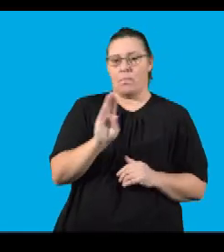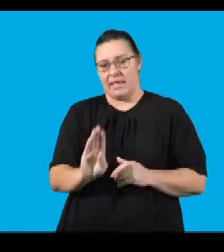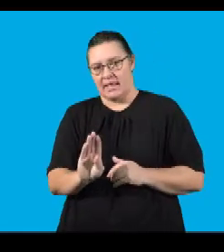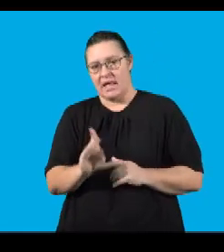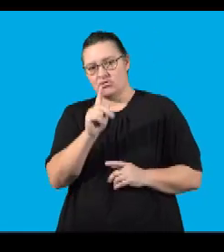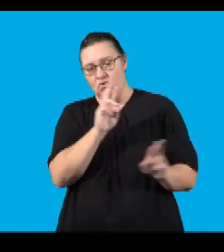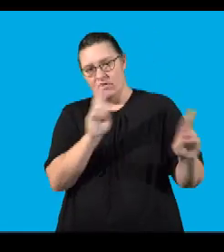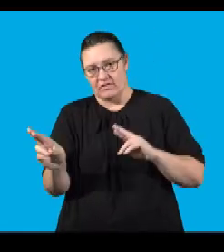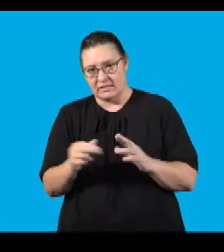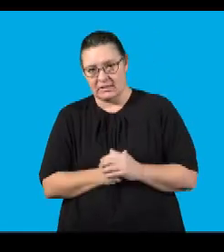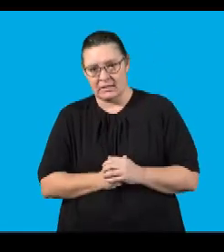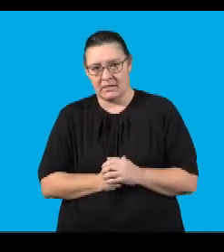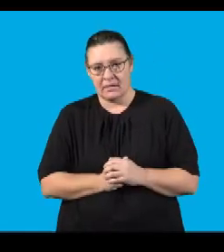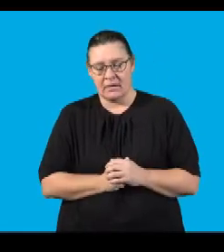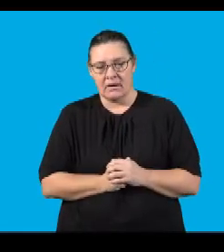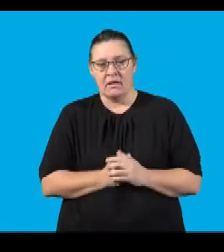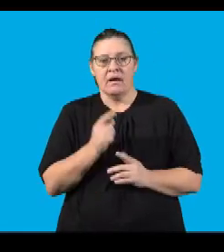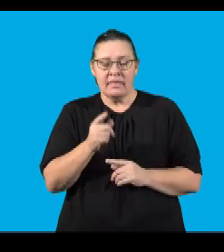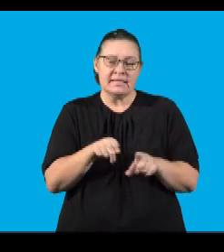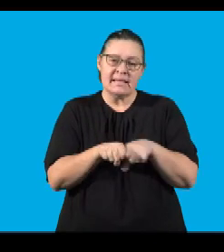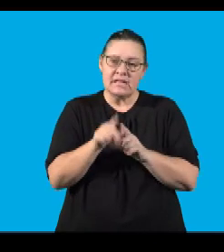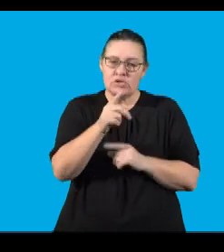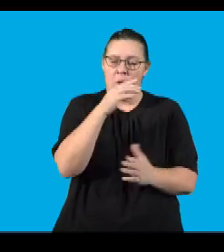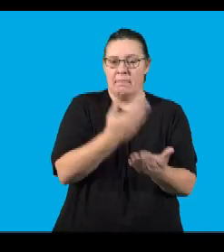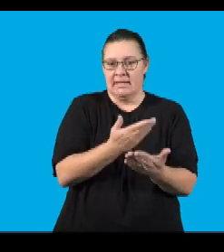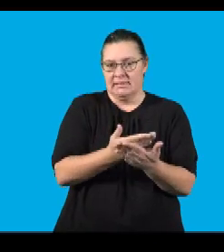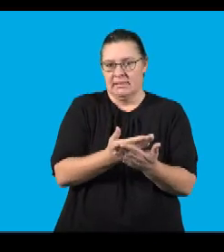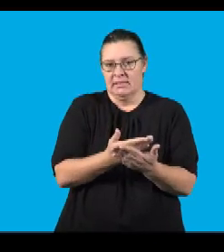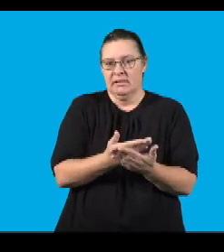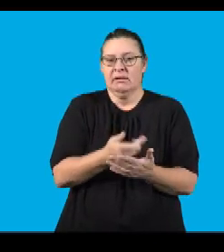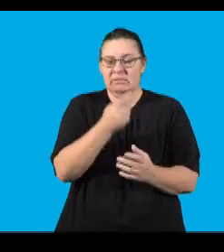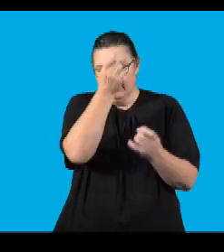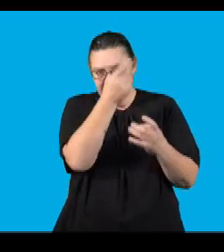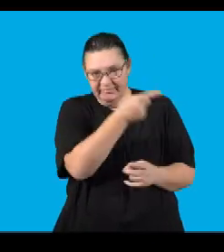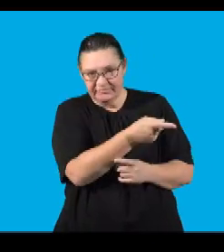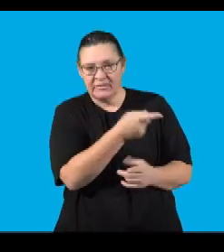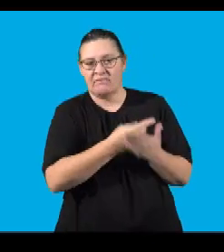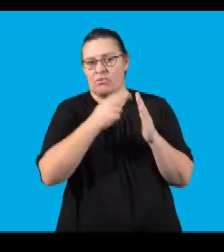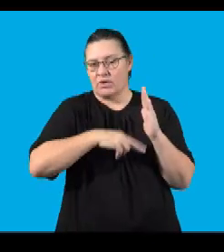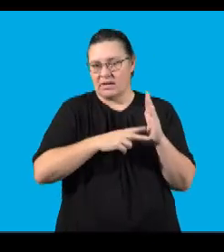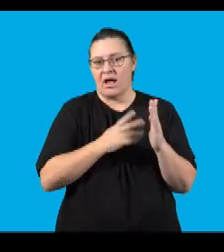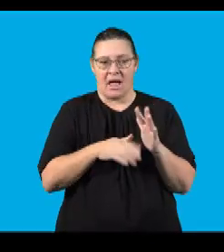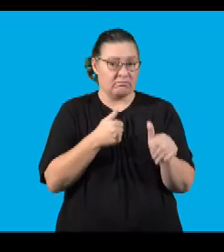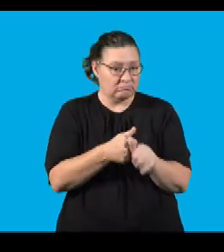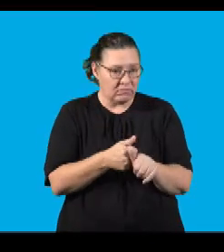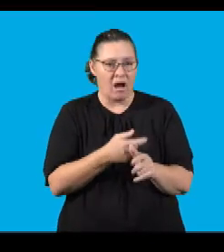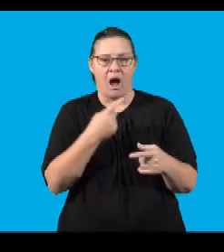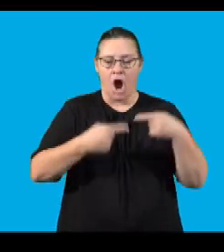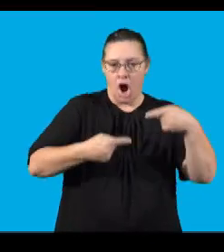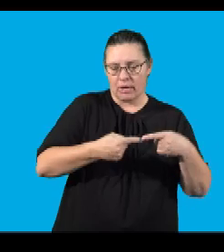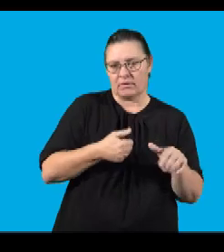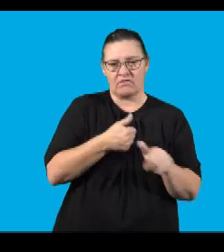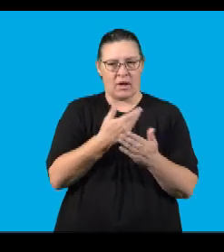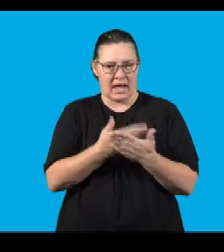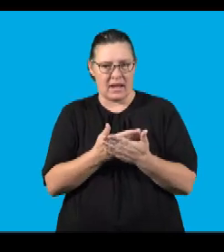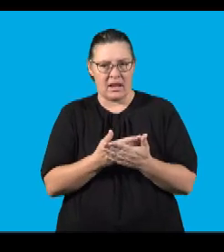text B as your reference. This also tests your ability to use the information you have read to follow an argument,